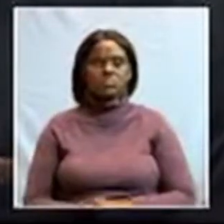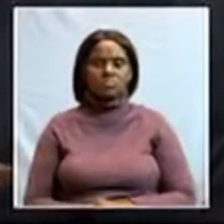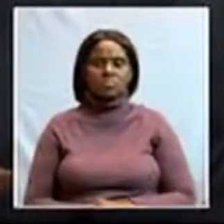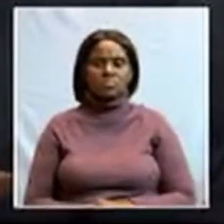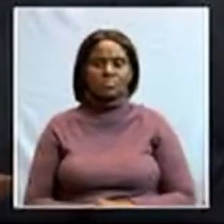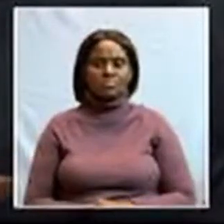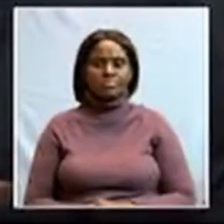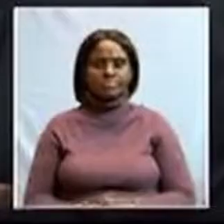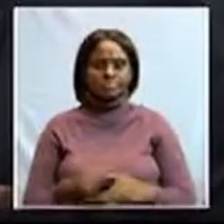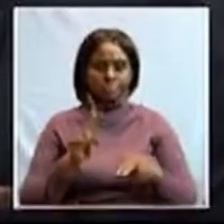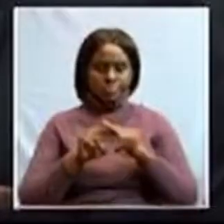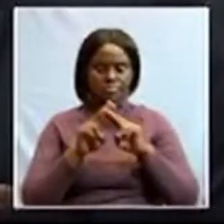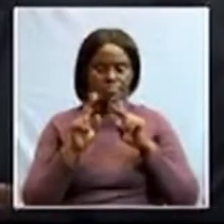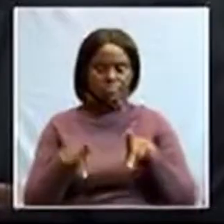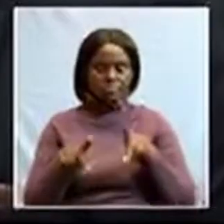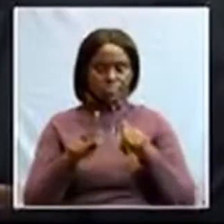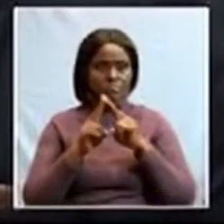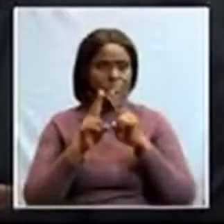So, Chair,